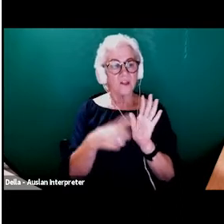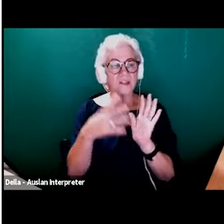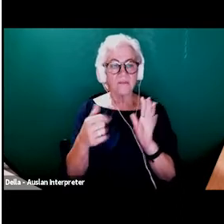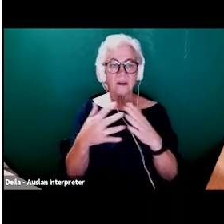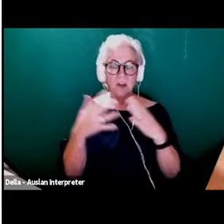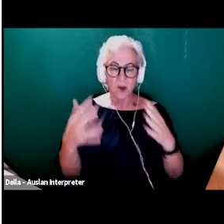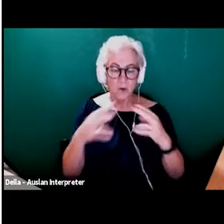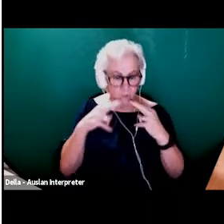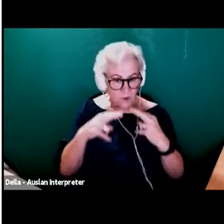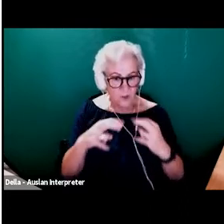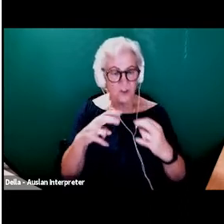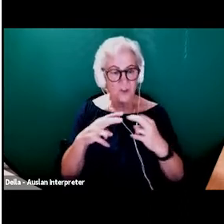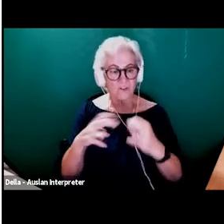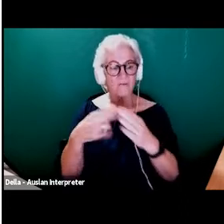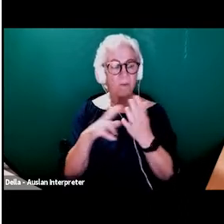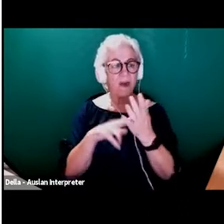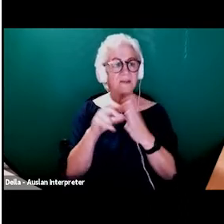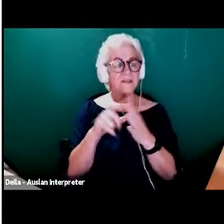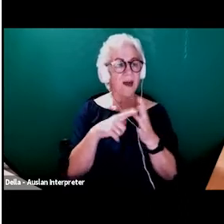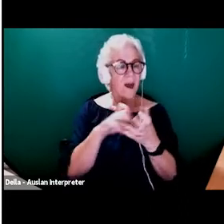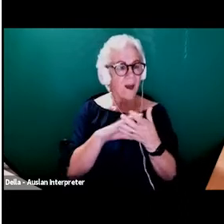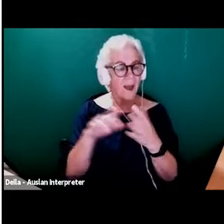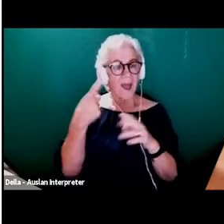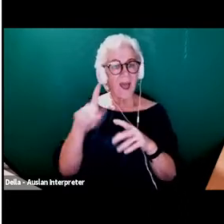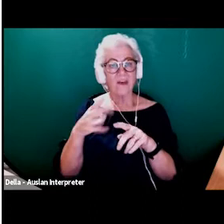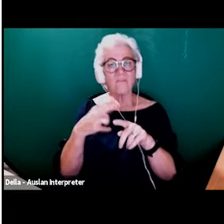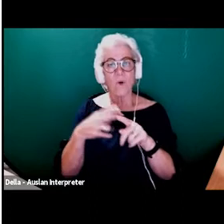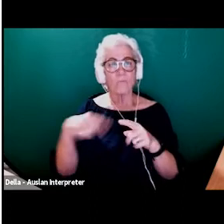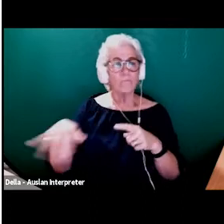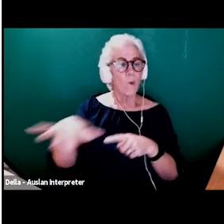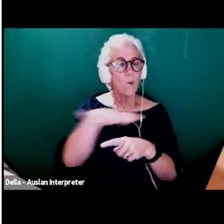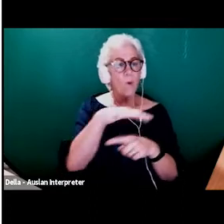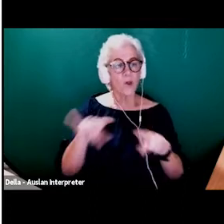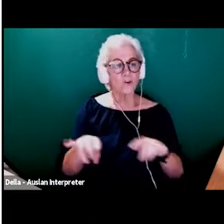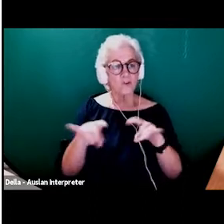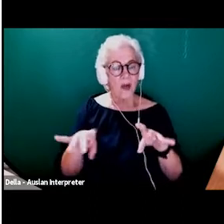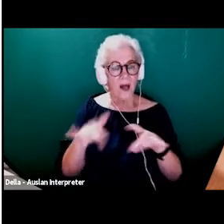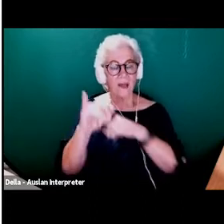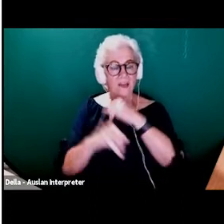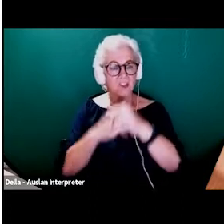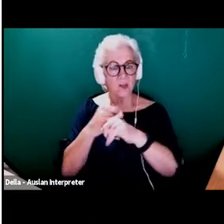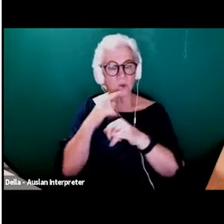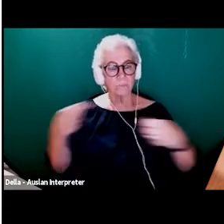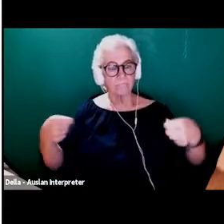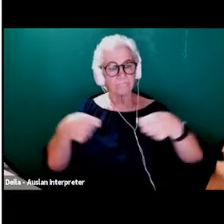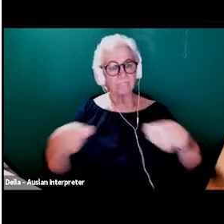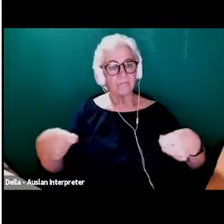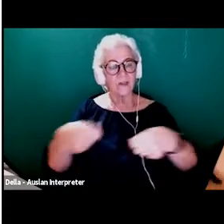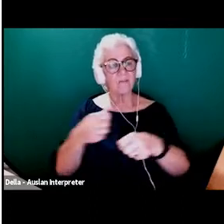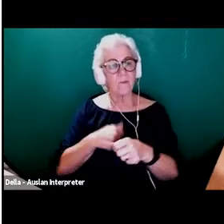of researchers from NDARC and collaborators from across Australia and internationally who've contributed to the work that I've summarised